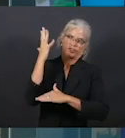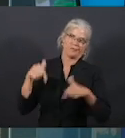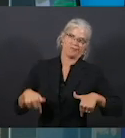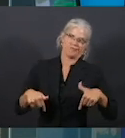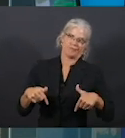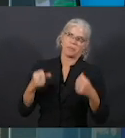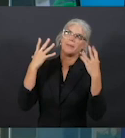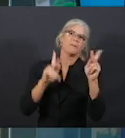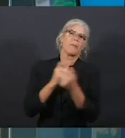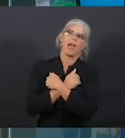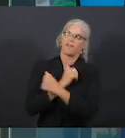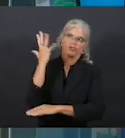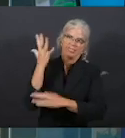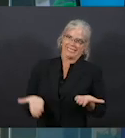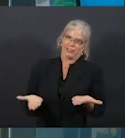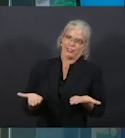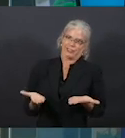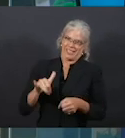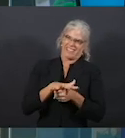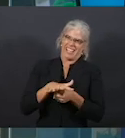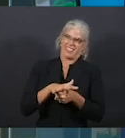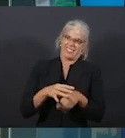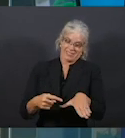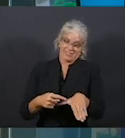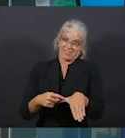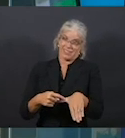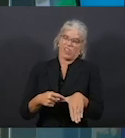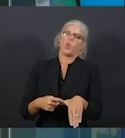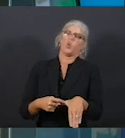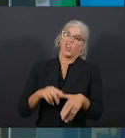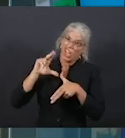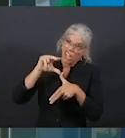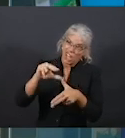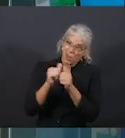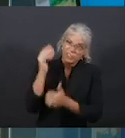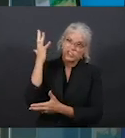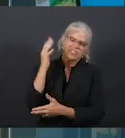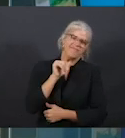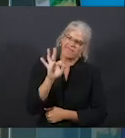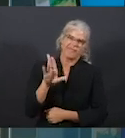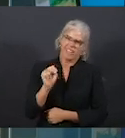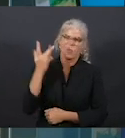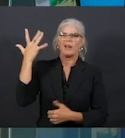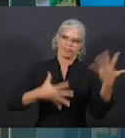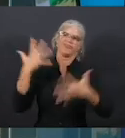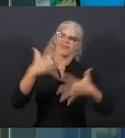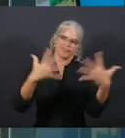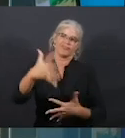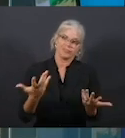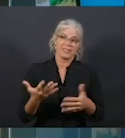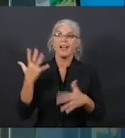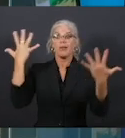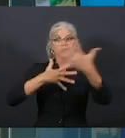but hurricanes, that's a lot of opportunity to have debris flying around. That can impact roadways. It